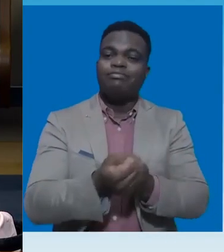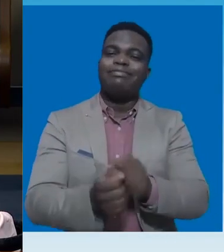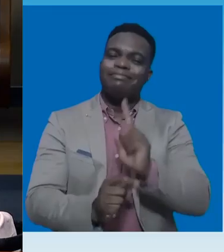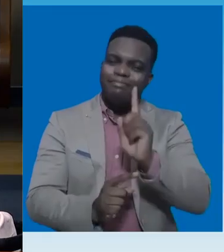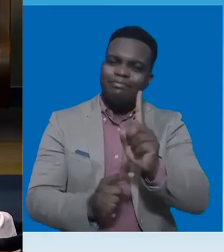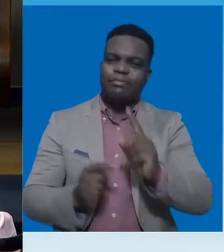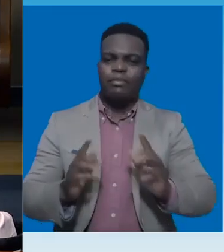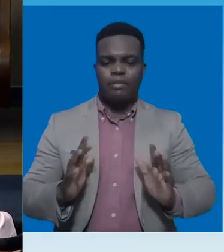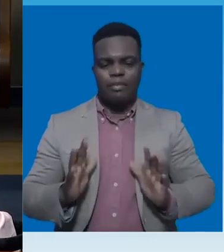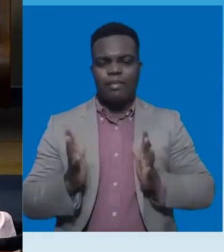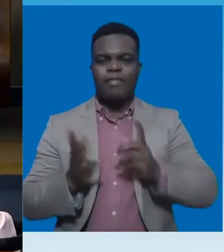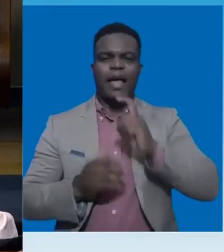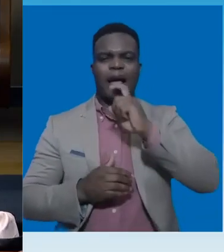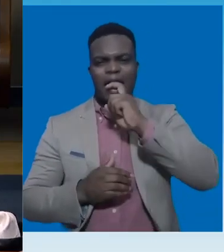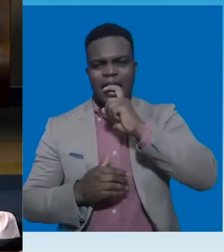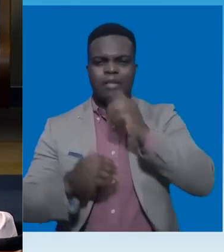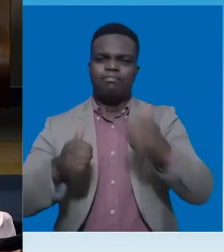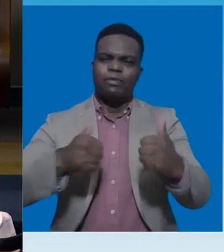barriers worldwide.